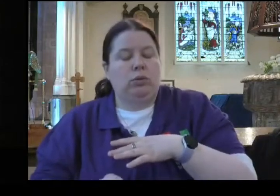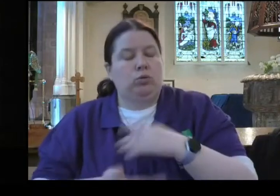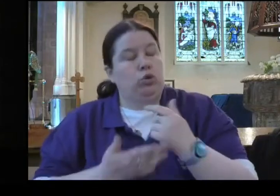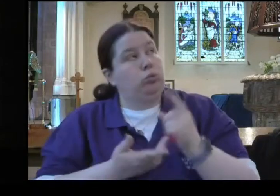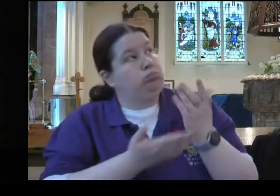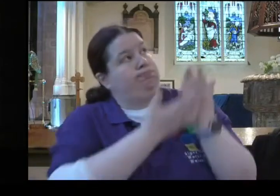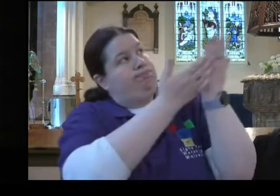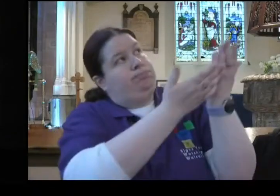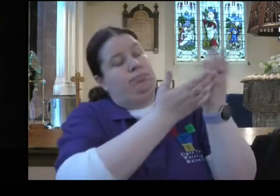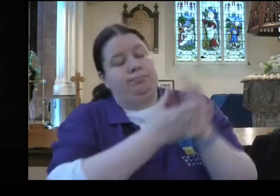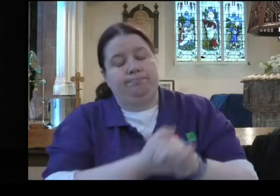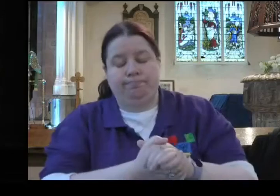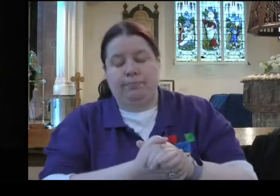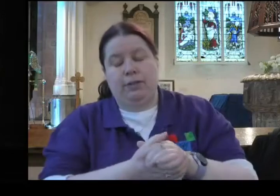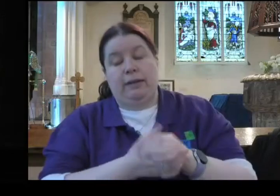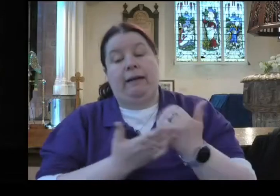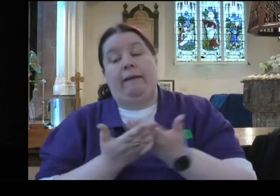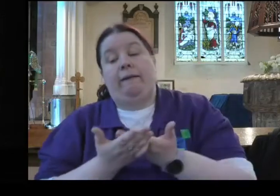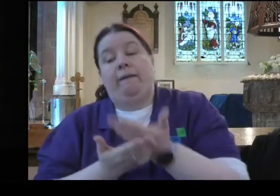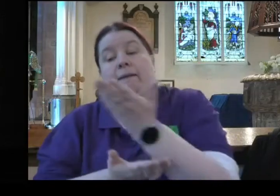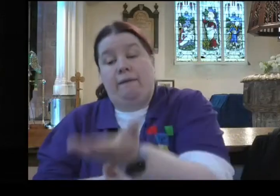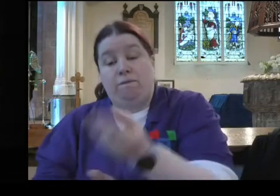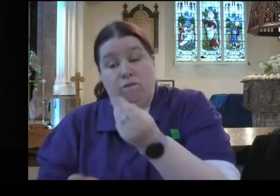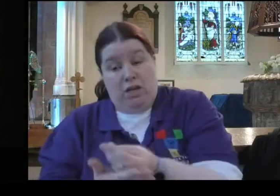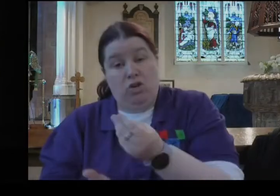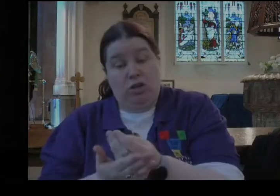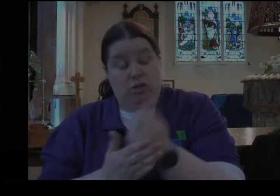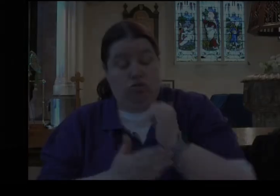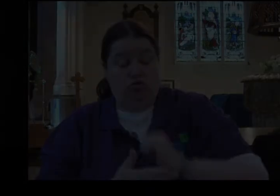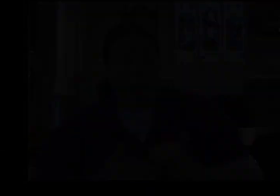Giving financially is a Christian basic.